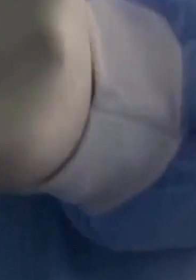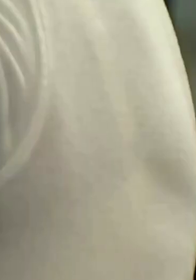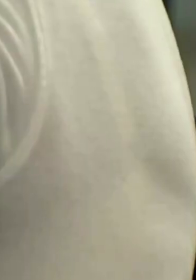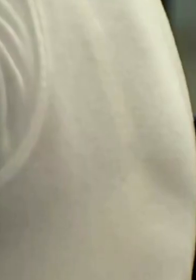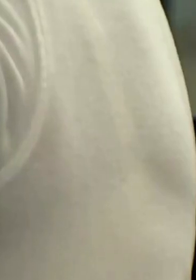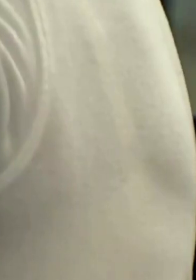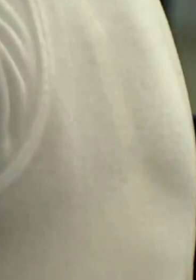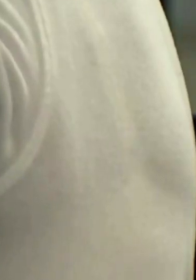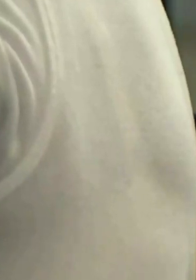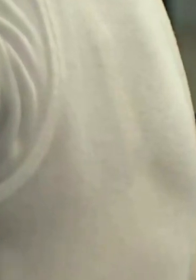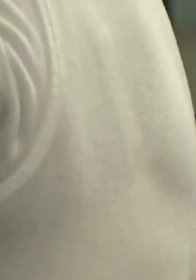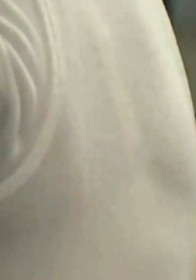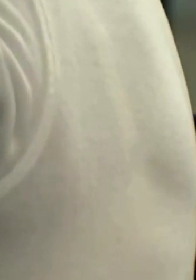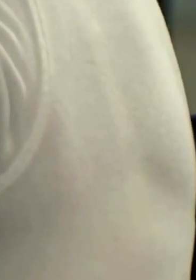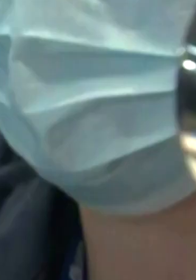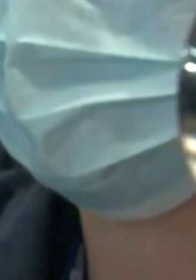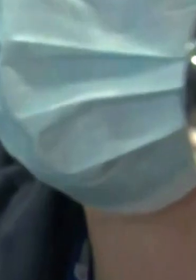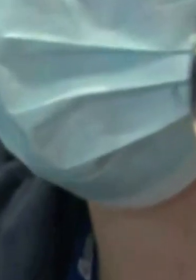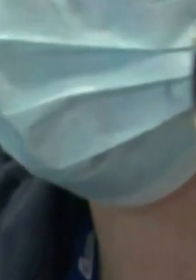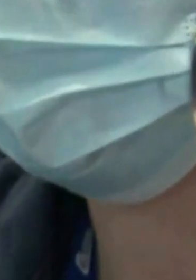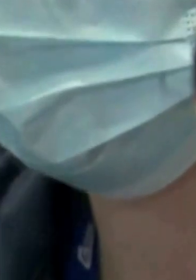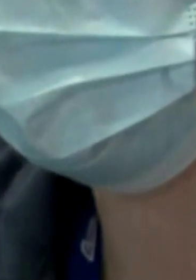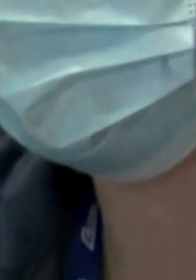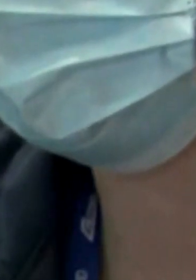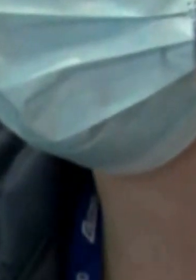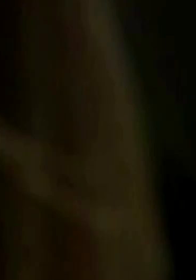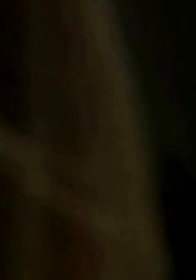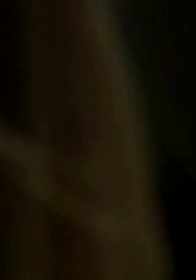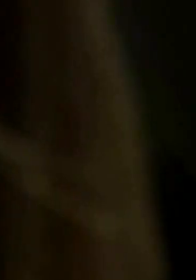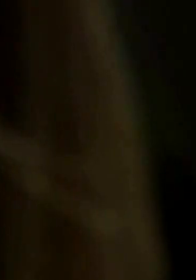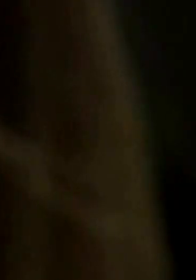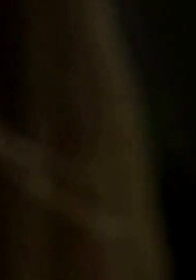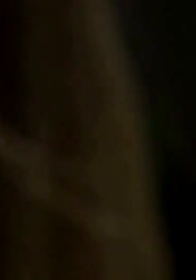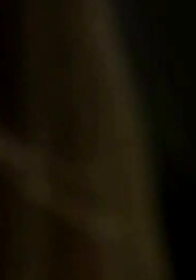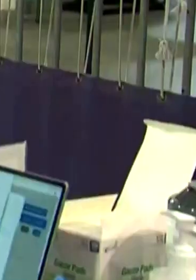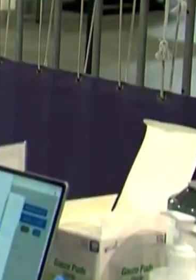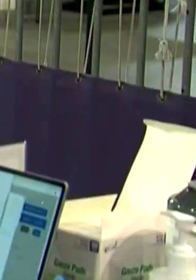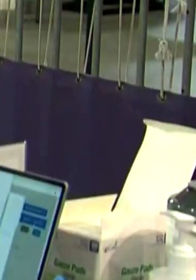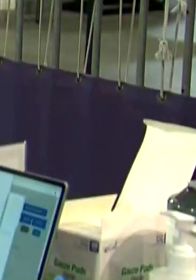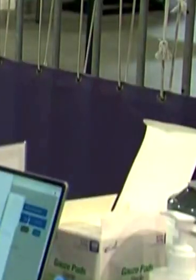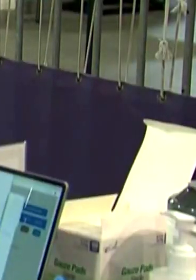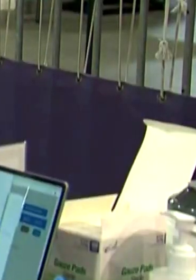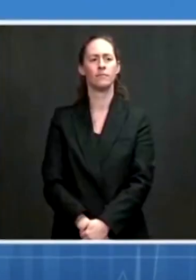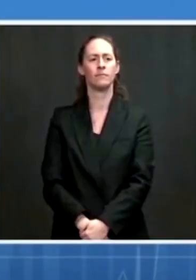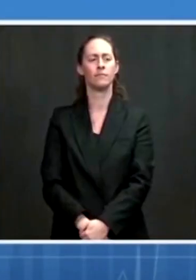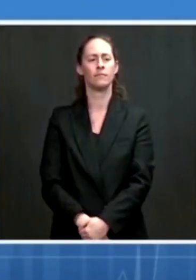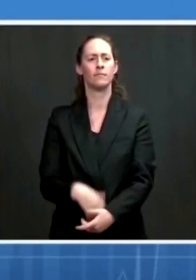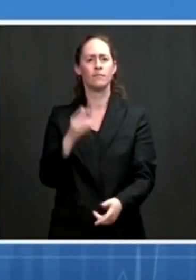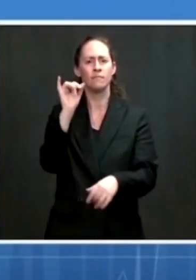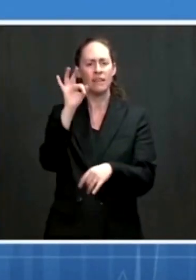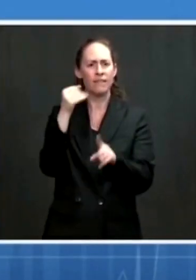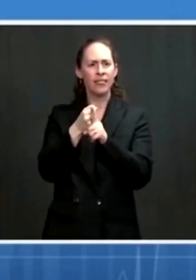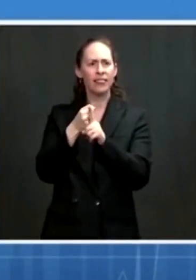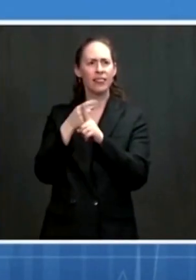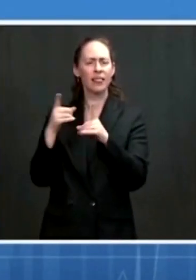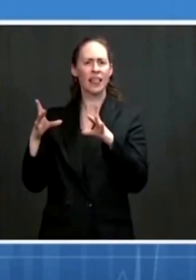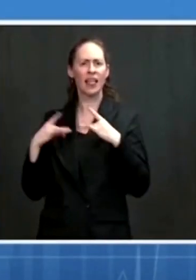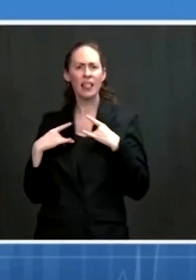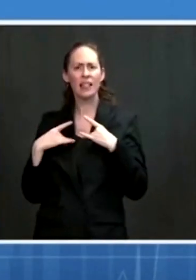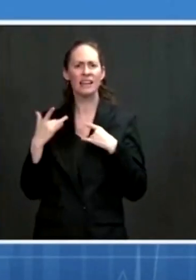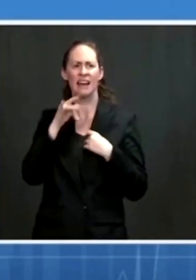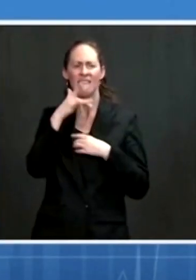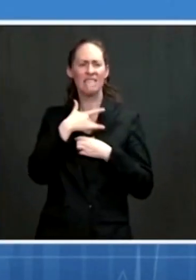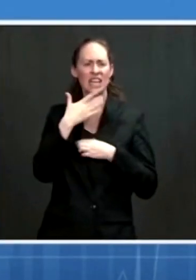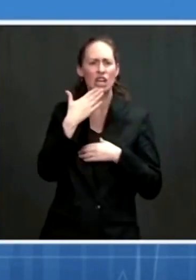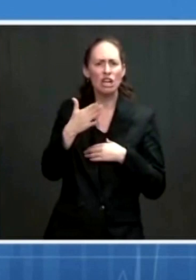away. The agency hopes Thursday's announcement will prod more Americans to get vaccinated. The science is also